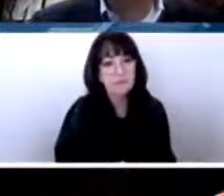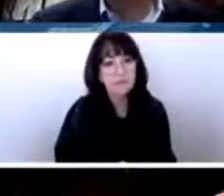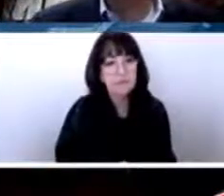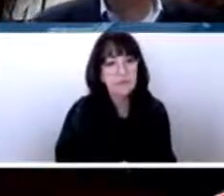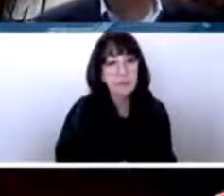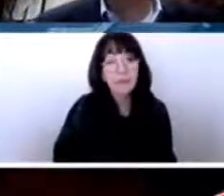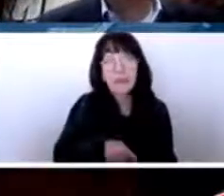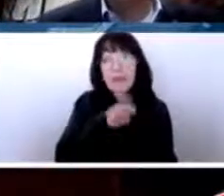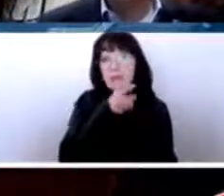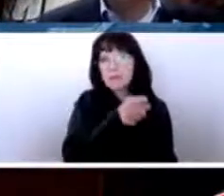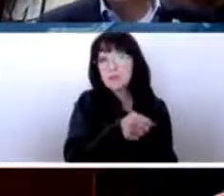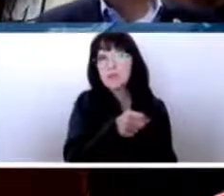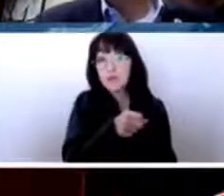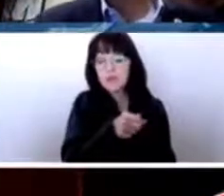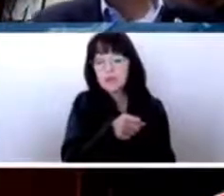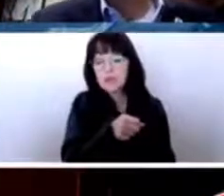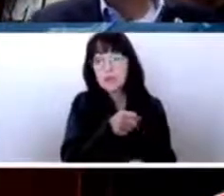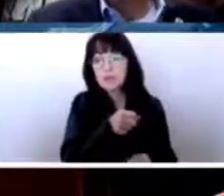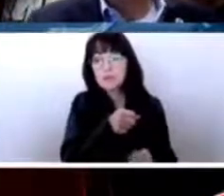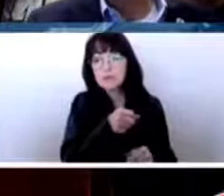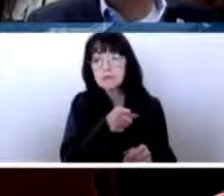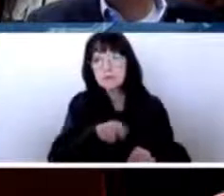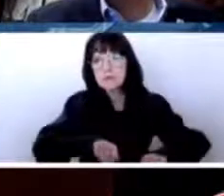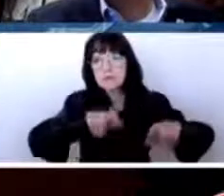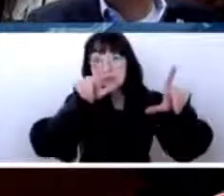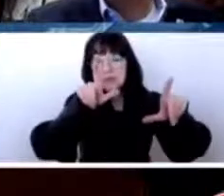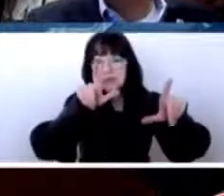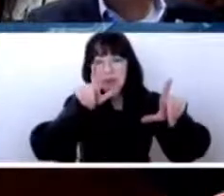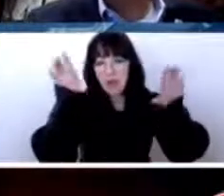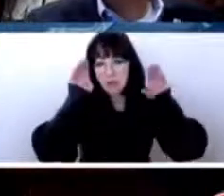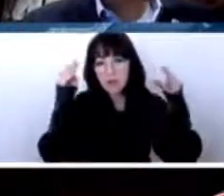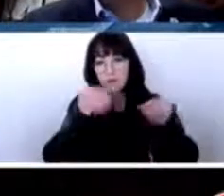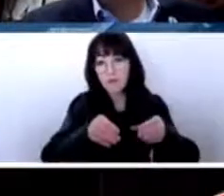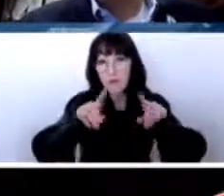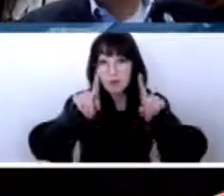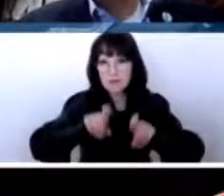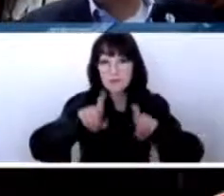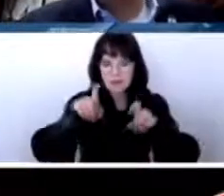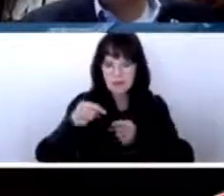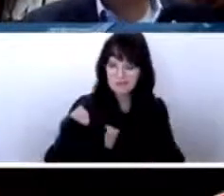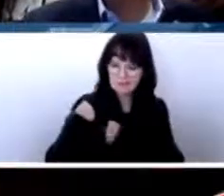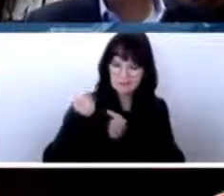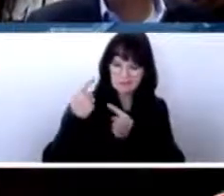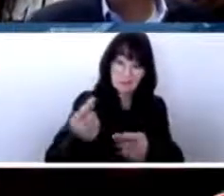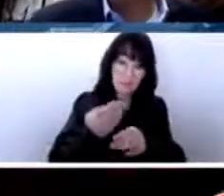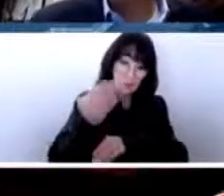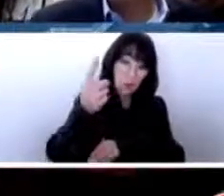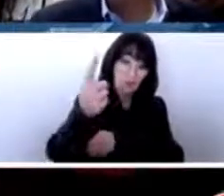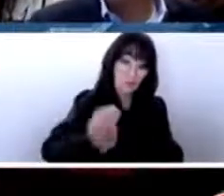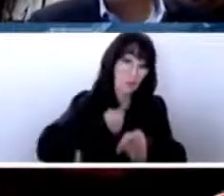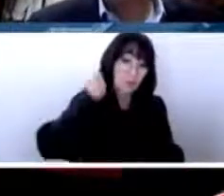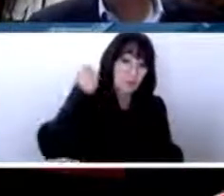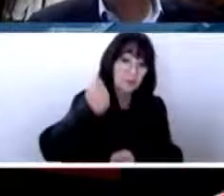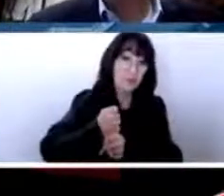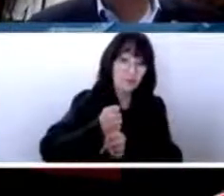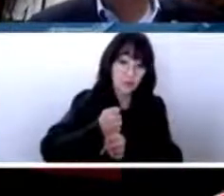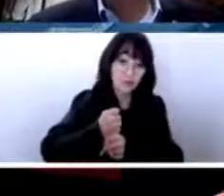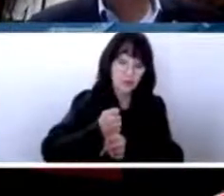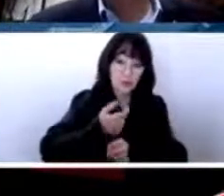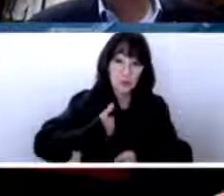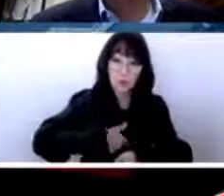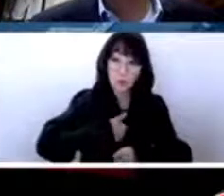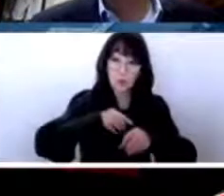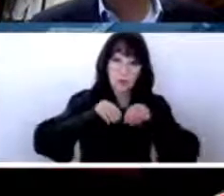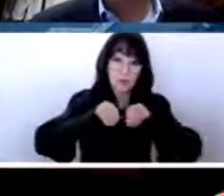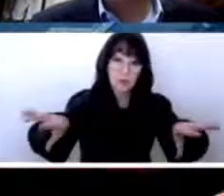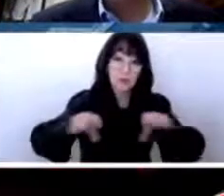So this goes over to the testing. Over the last year and plus, I'll say, we've been putting out